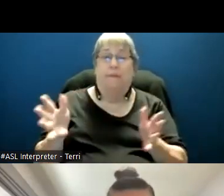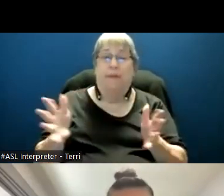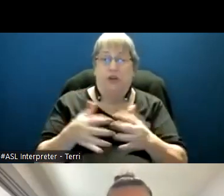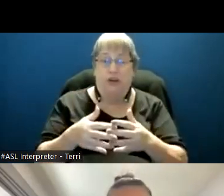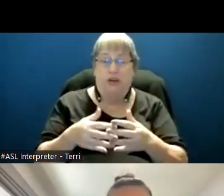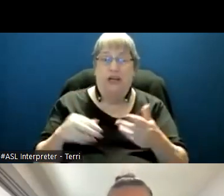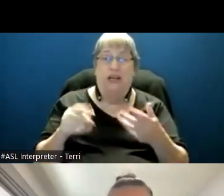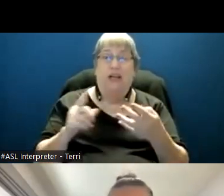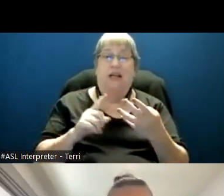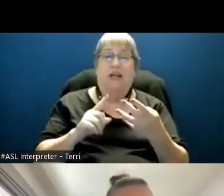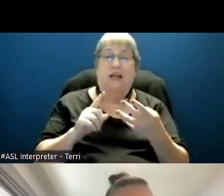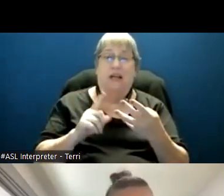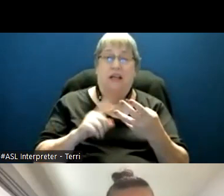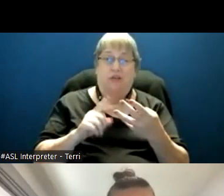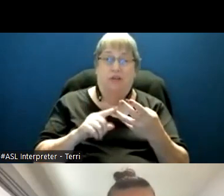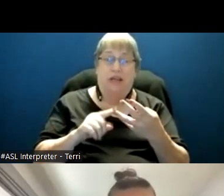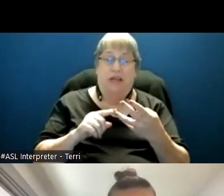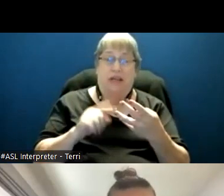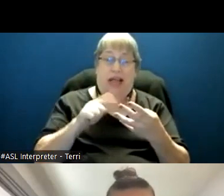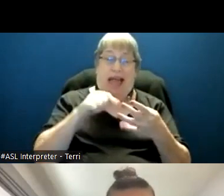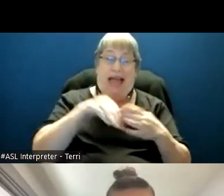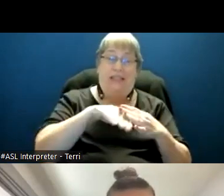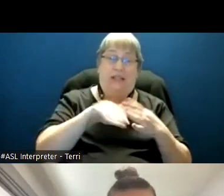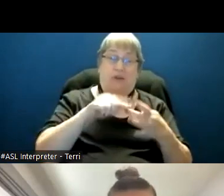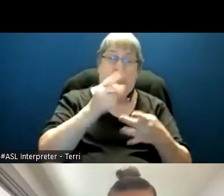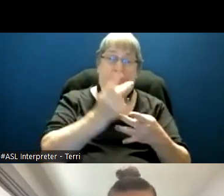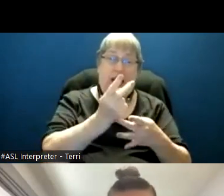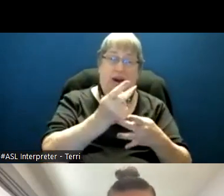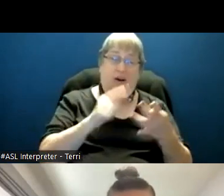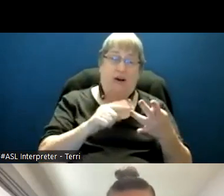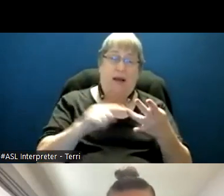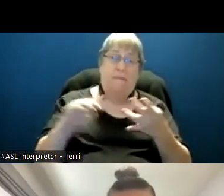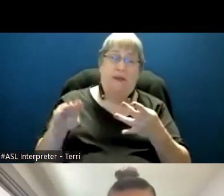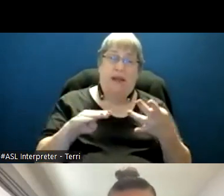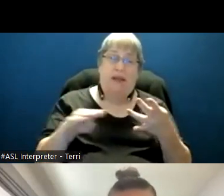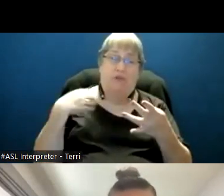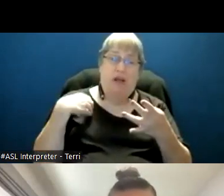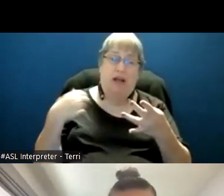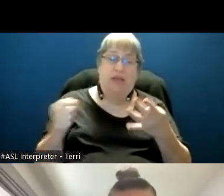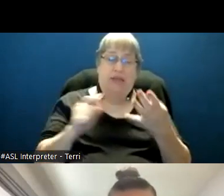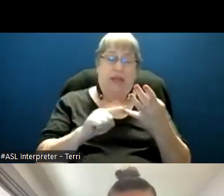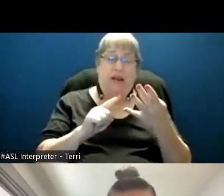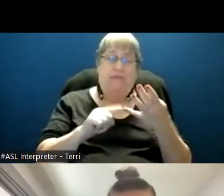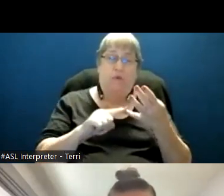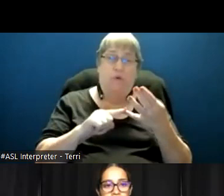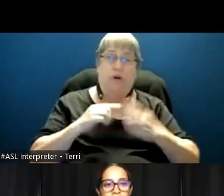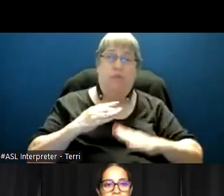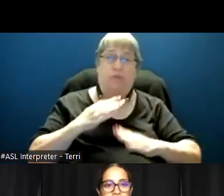care. Room 3, behavioral health. And room 4, prevention.